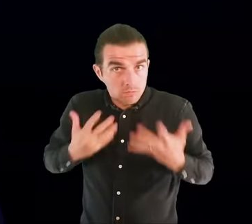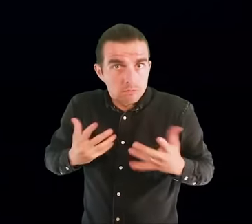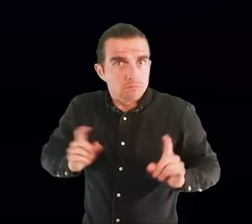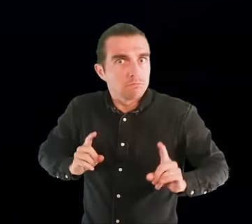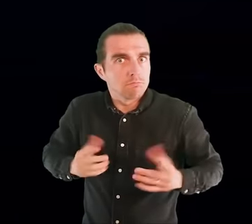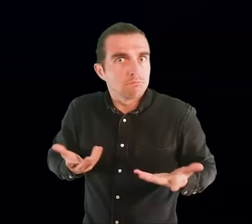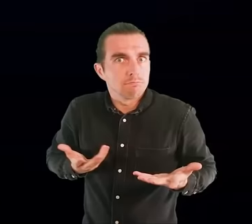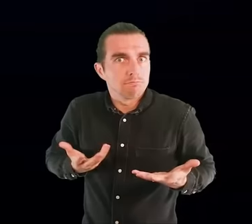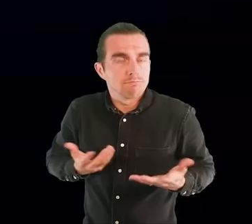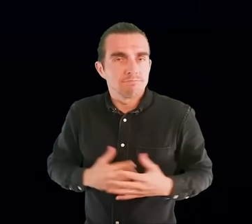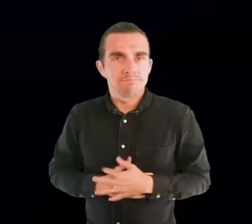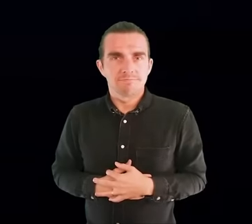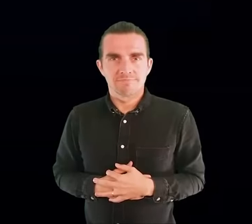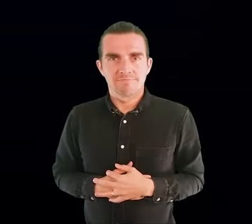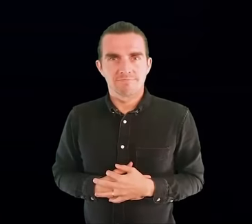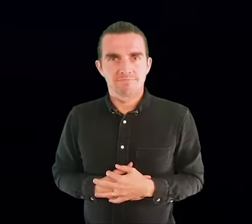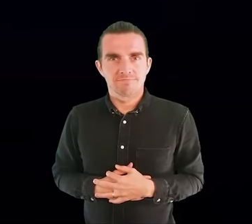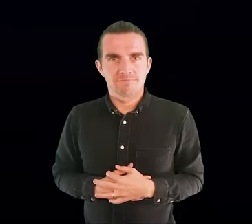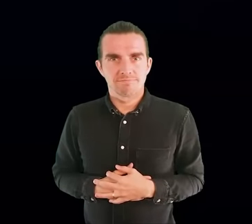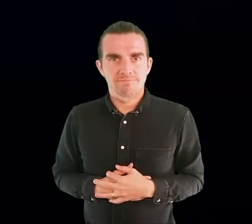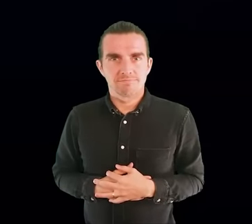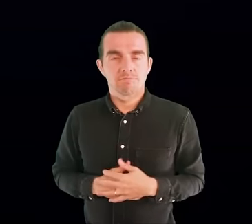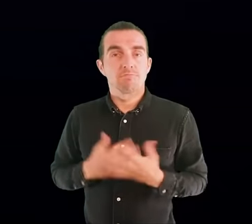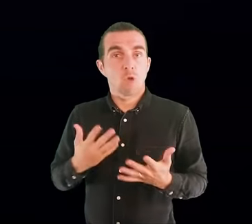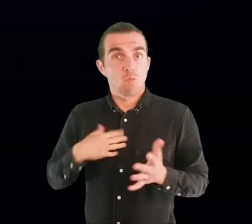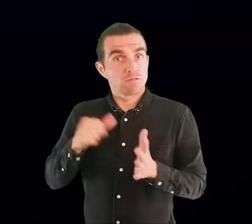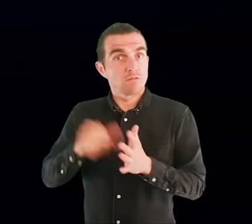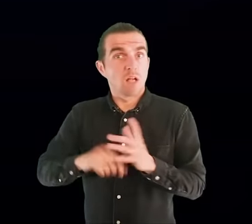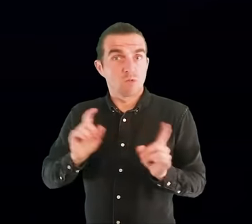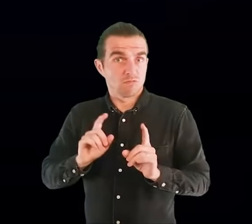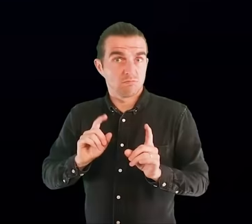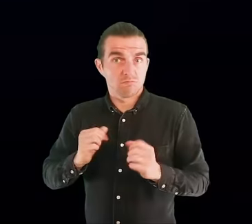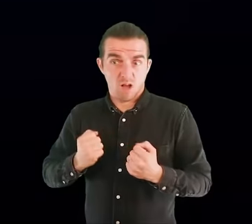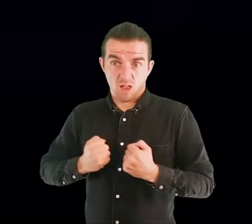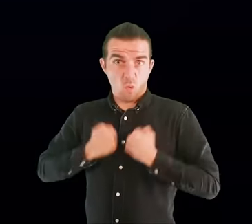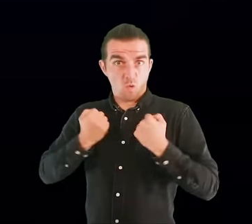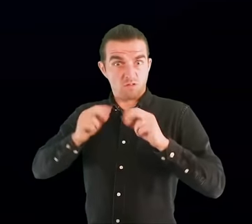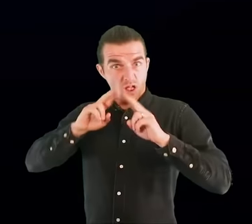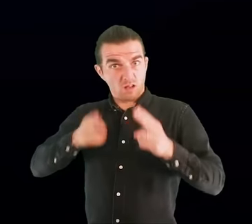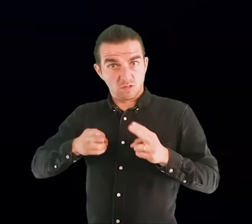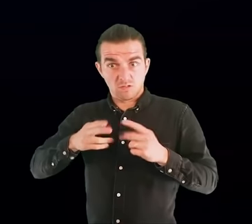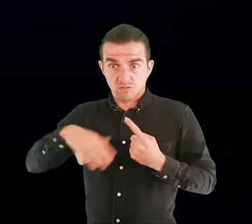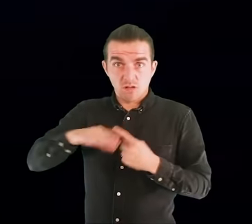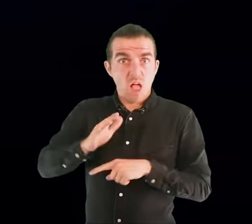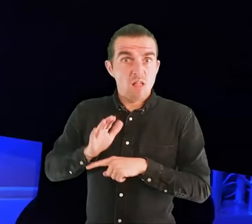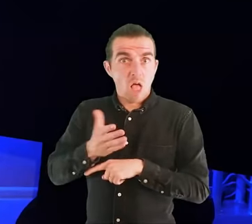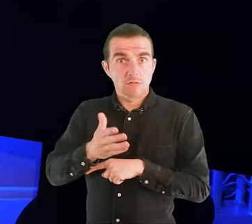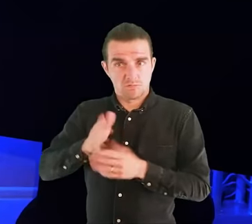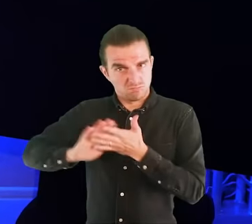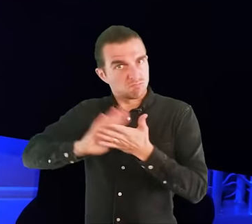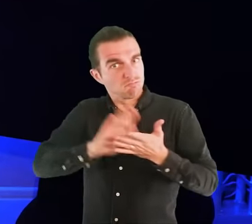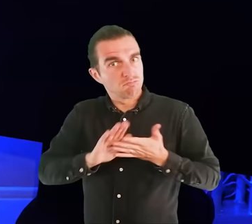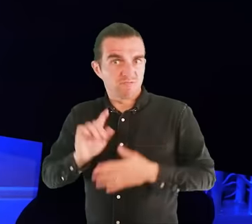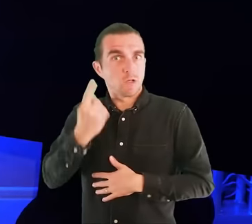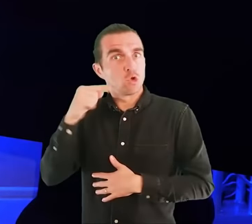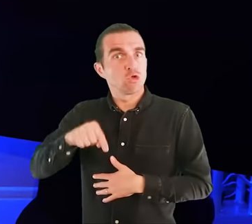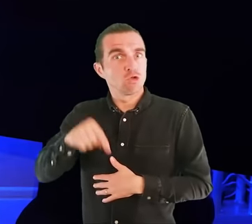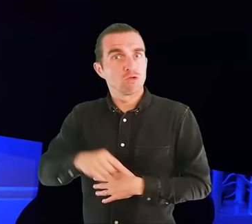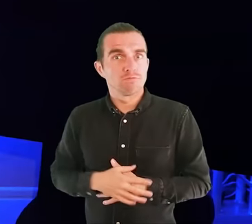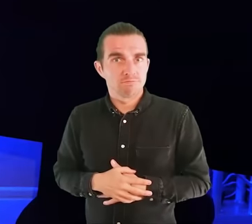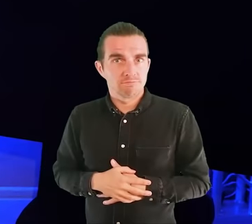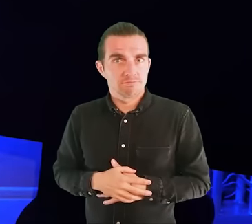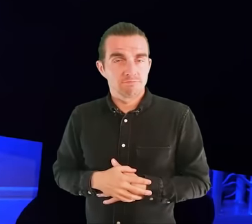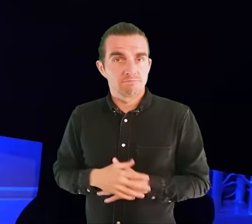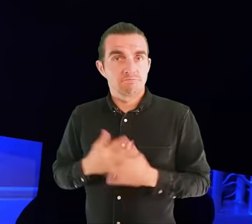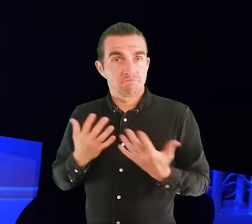Do we know the answers to these five and many more ethical questions? No. Shall we start thinking about